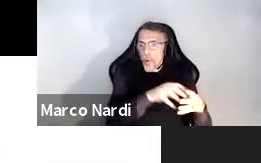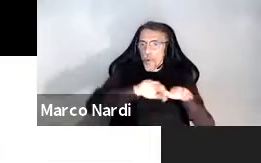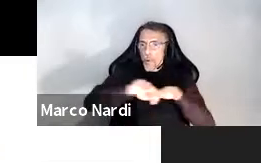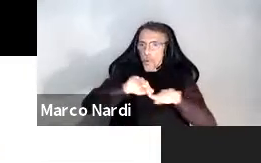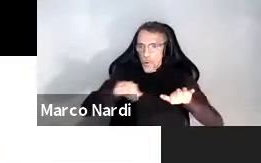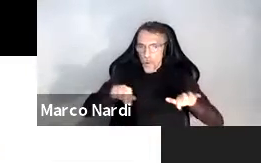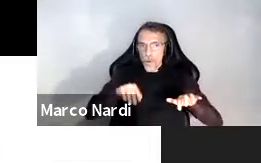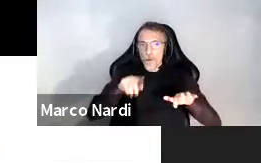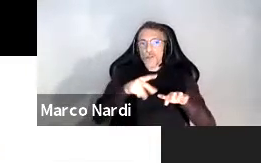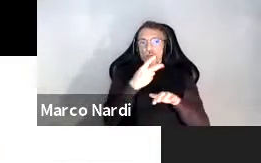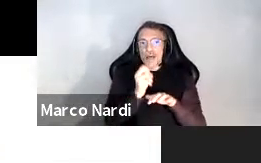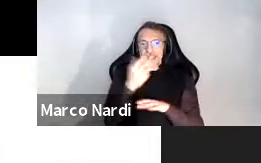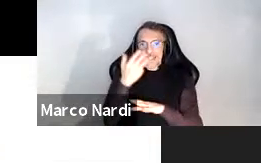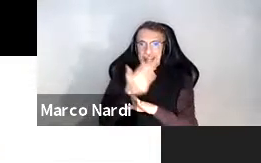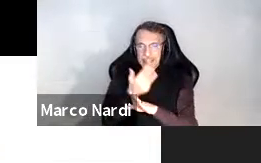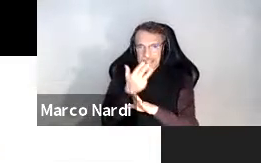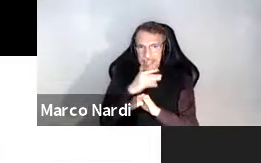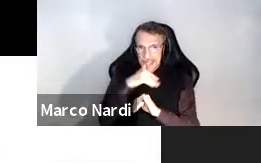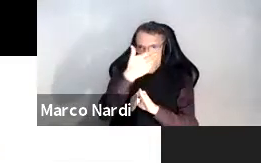2019,